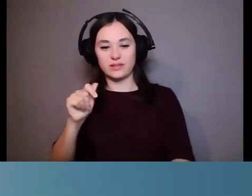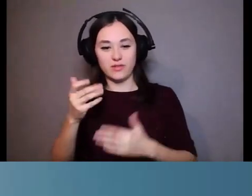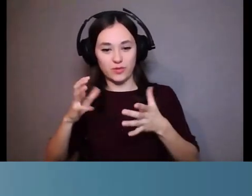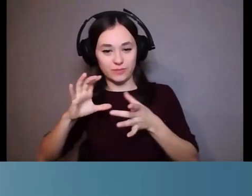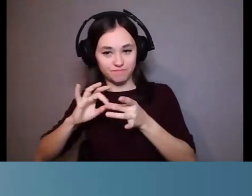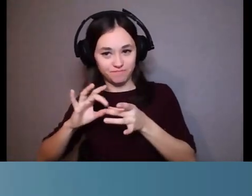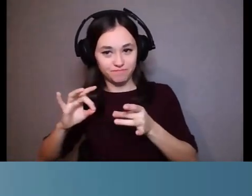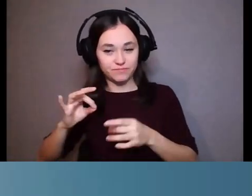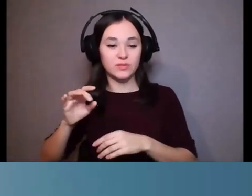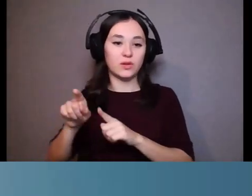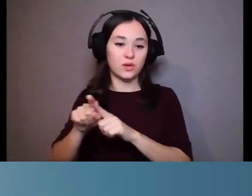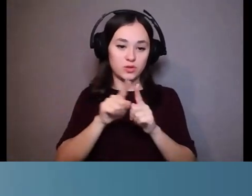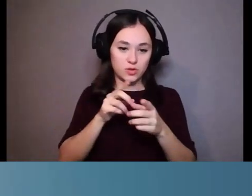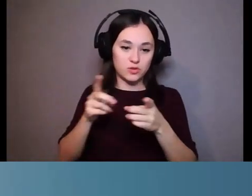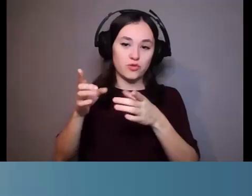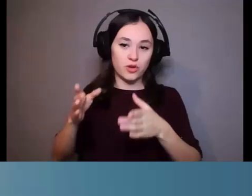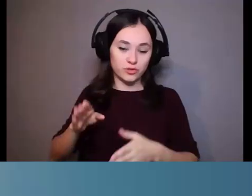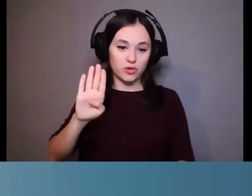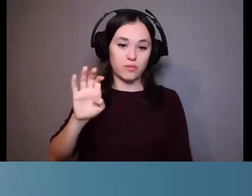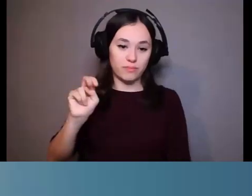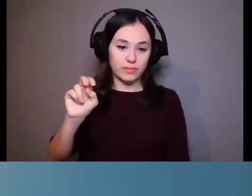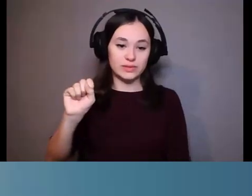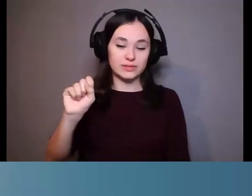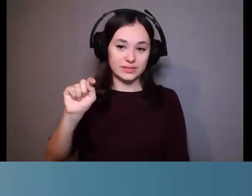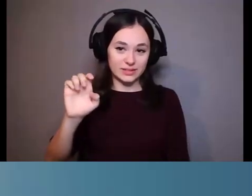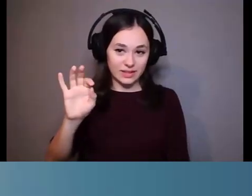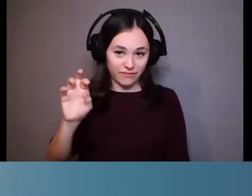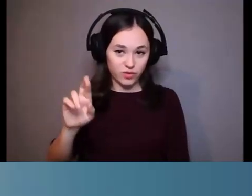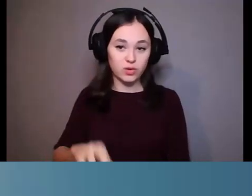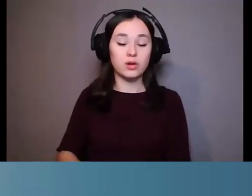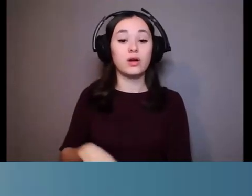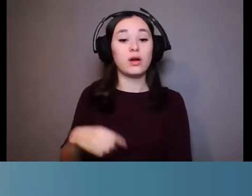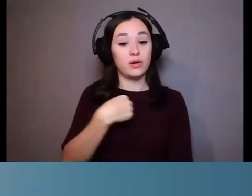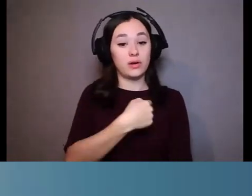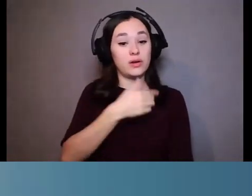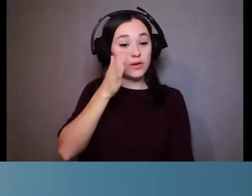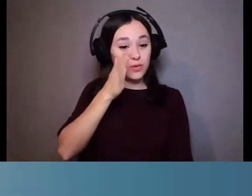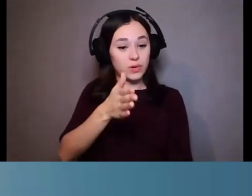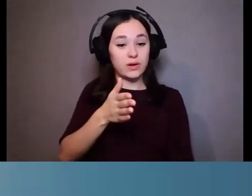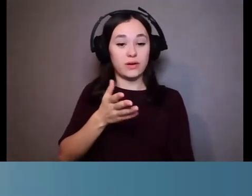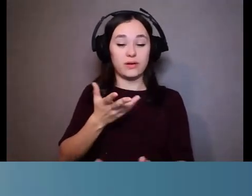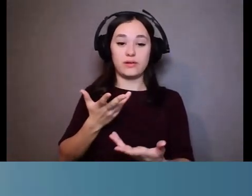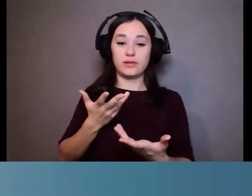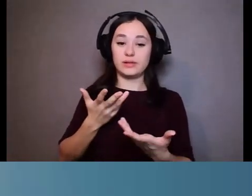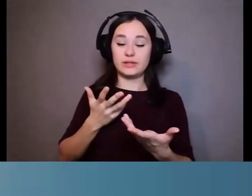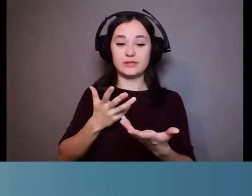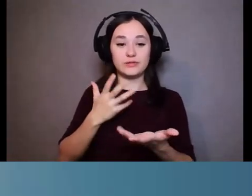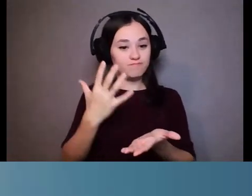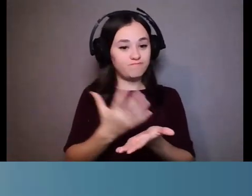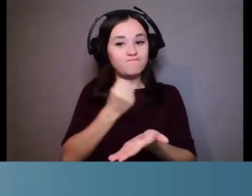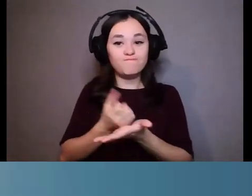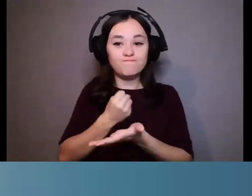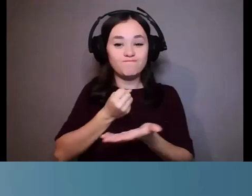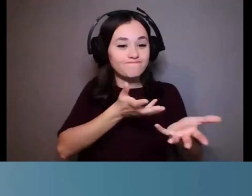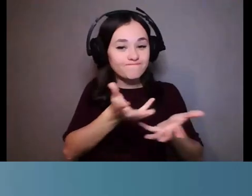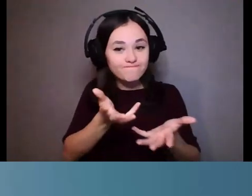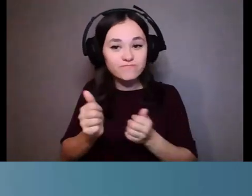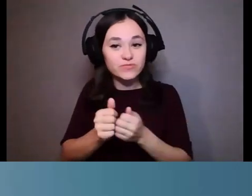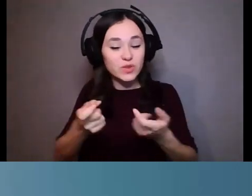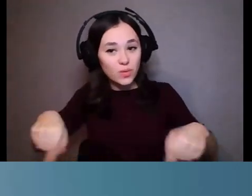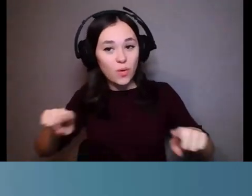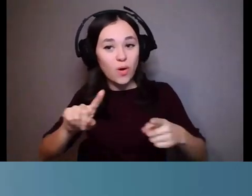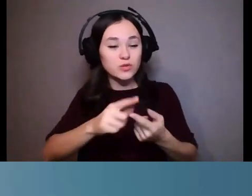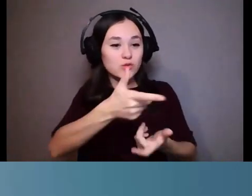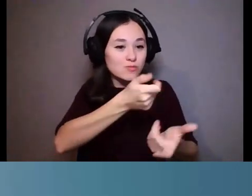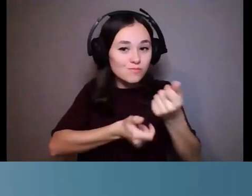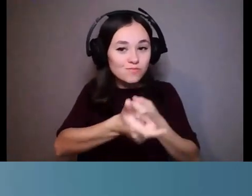Director Bimsteffer, we'll be engaging in a number of opportunities to hear from all of you and to hear from stakeholders as we start digging more